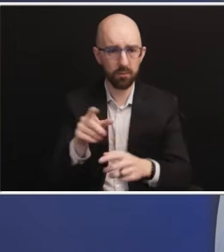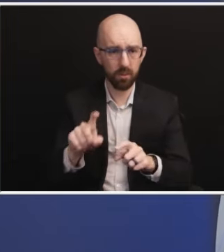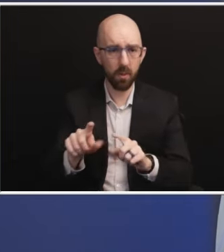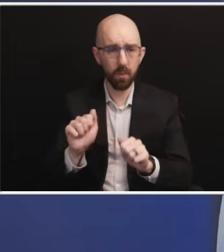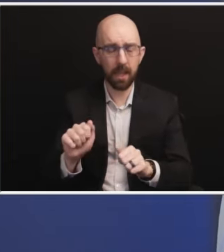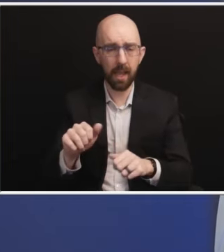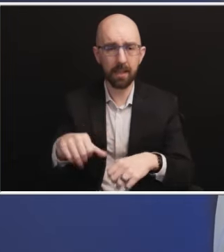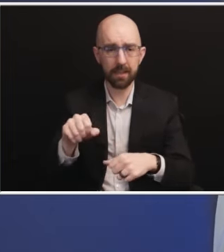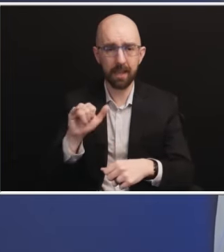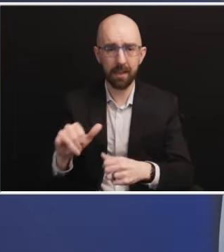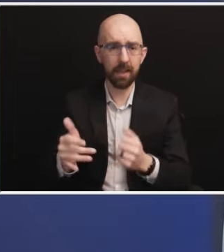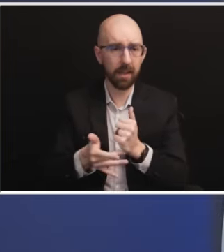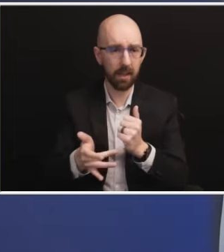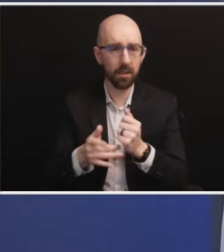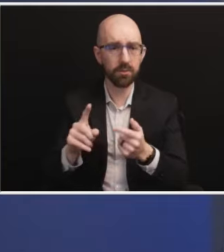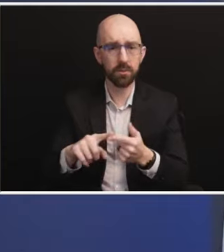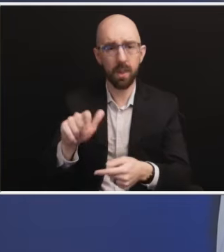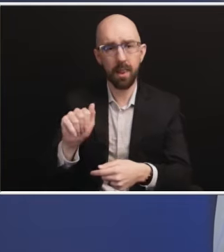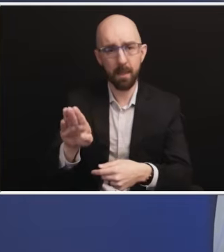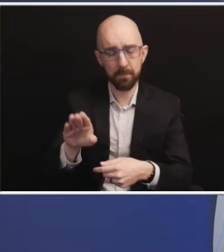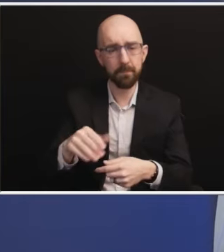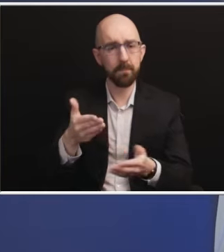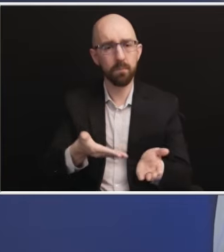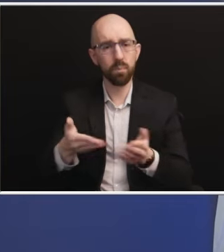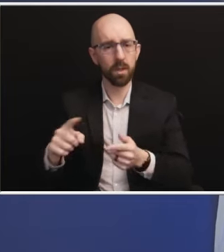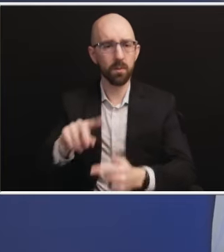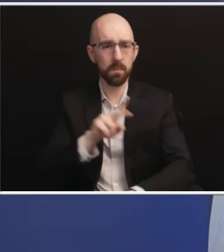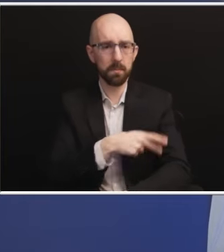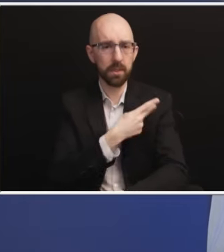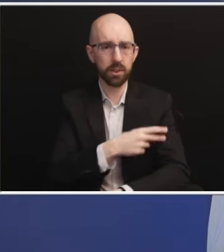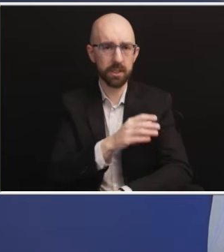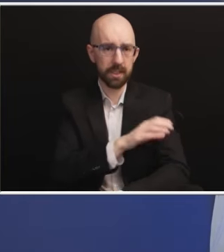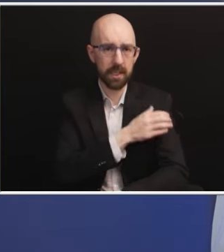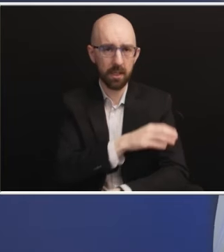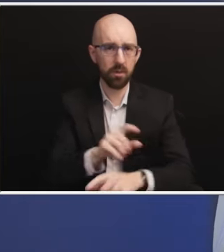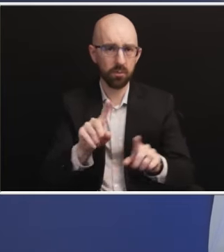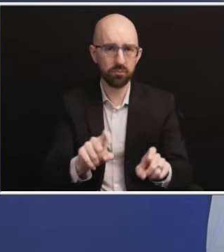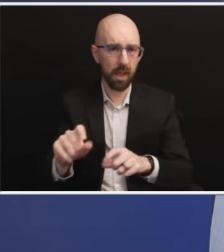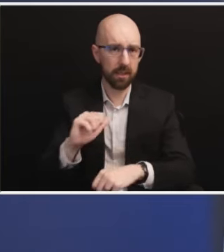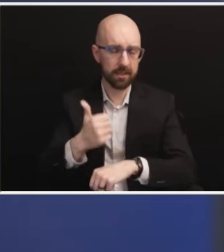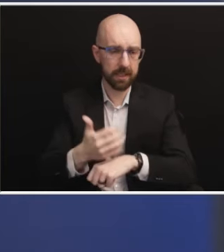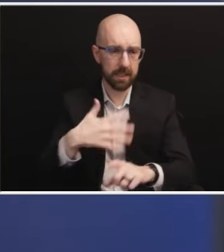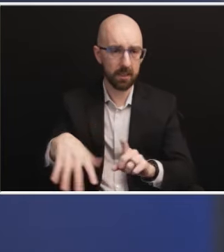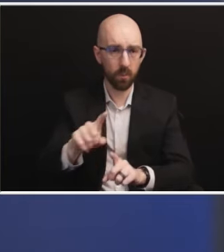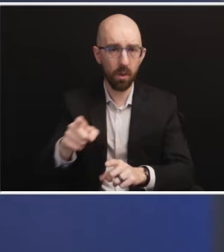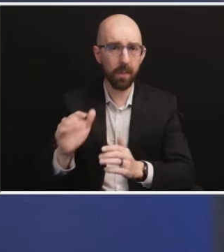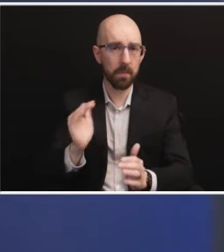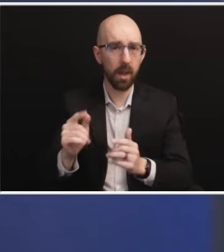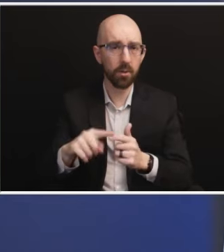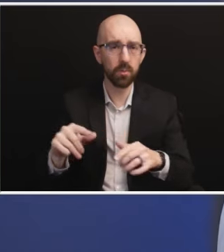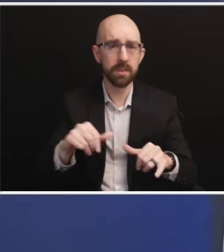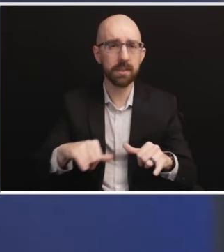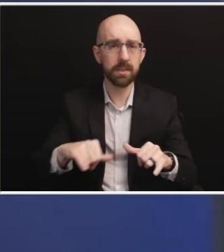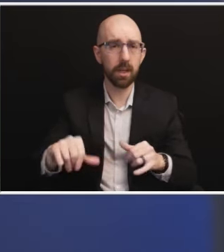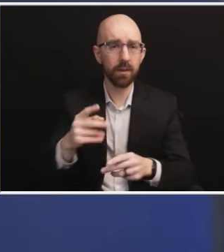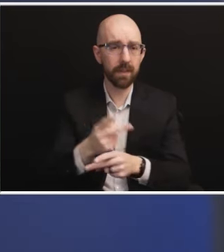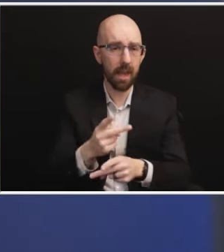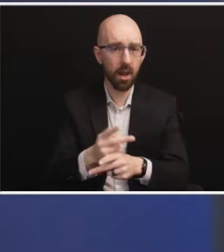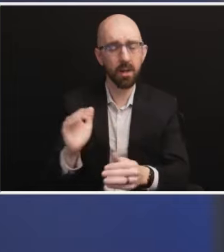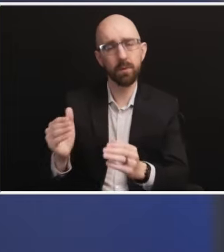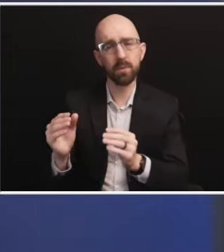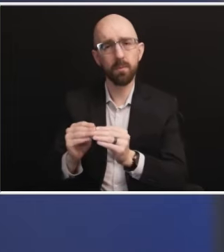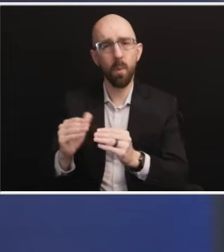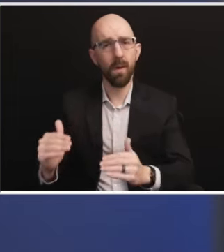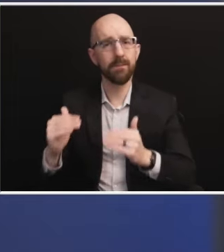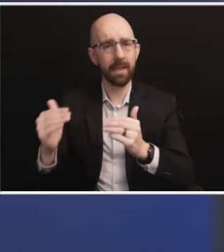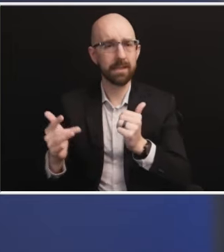from the laboratory and bring it to patients in a clinical trial setting where they may be compared to a standard of care versus more advanced technology. And only